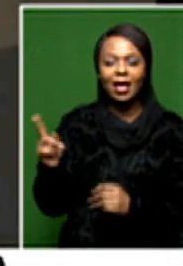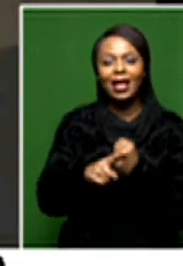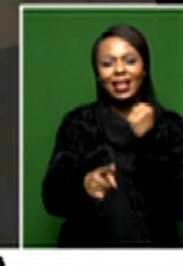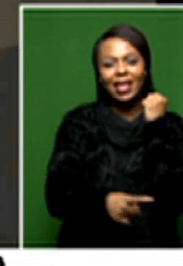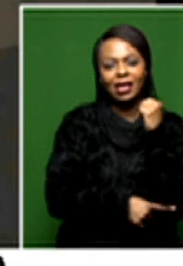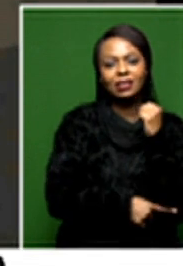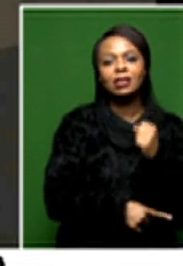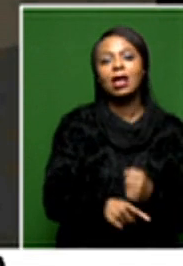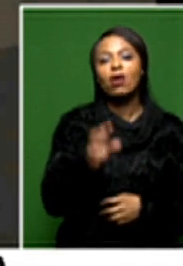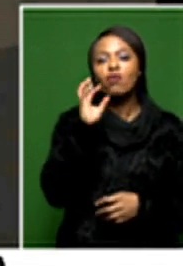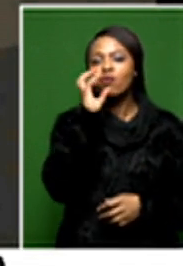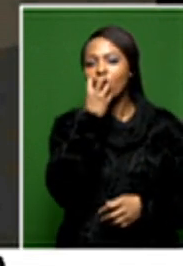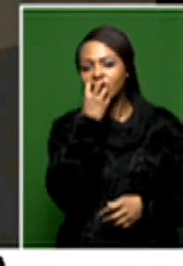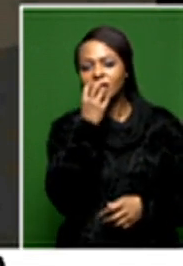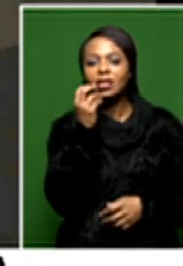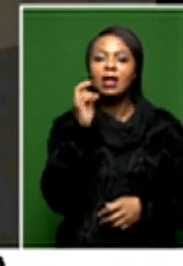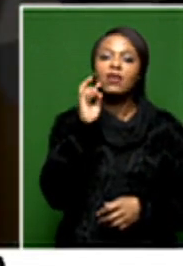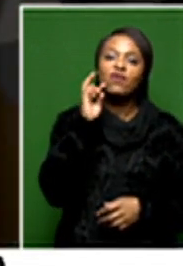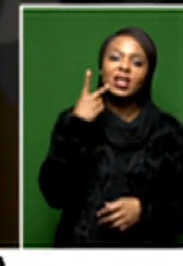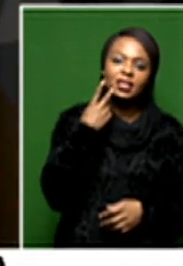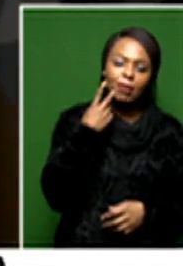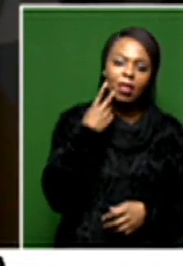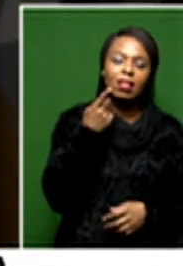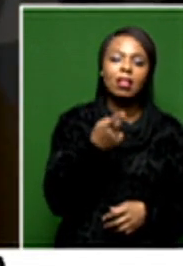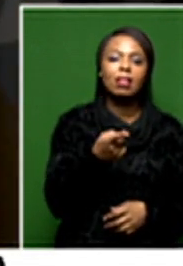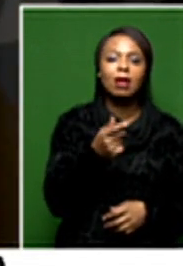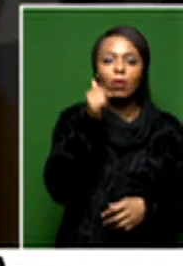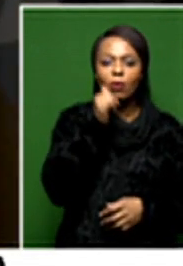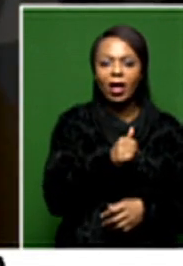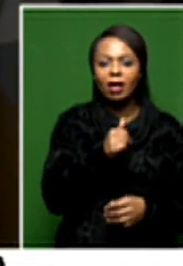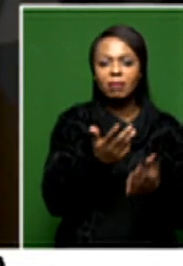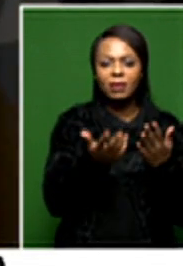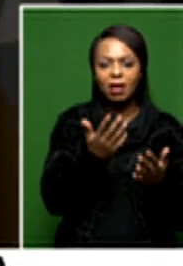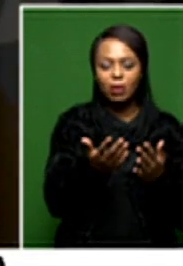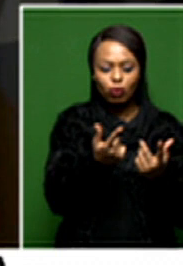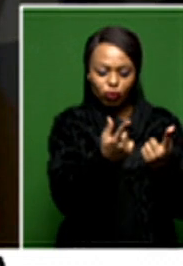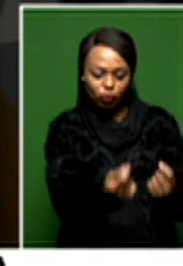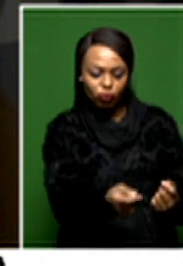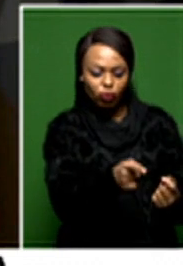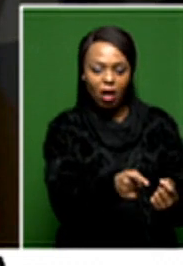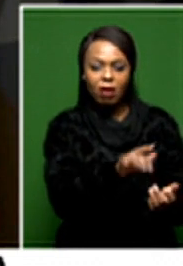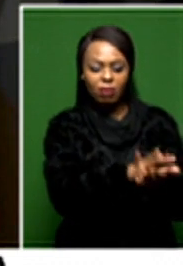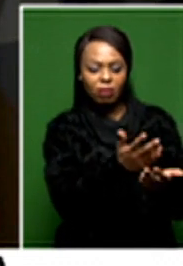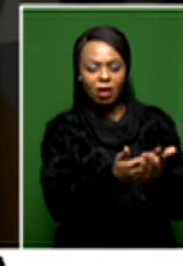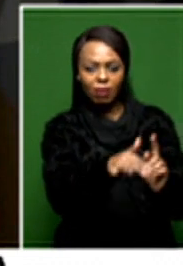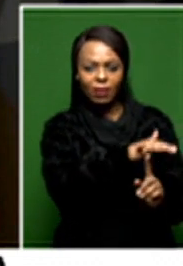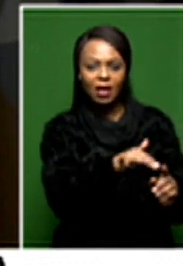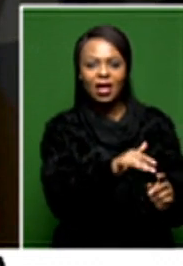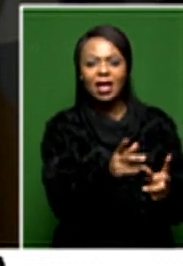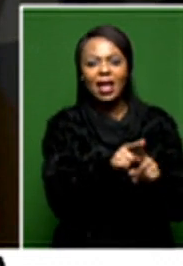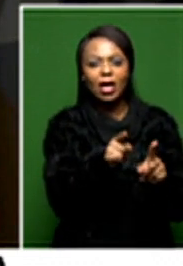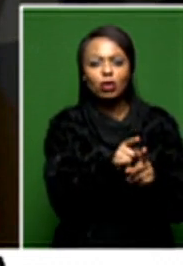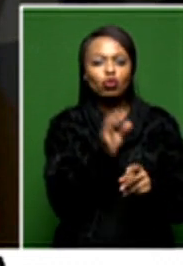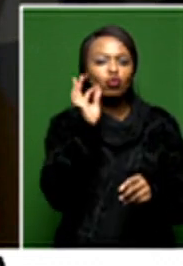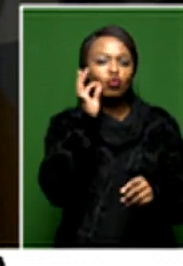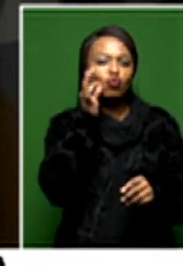vegetables. When you expose them to the direct searing heat of a fire, the natural sugars that occur in fruit